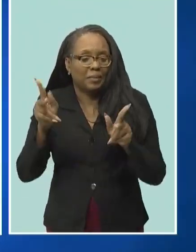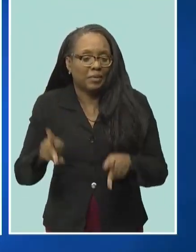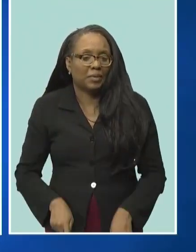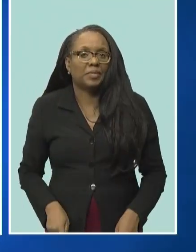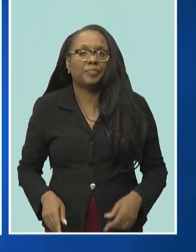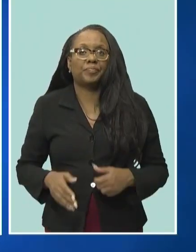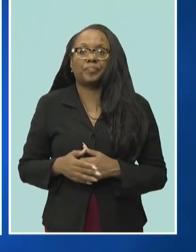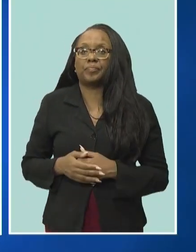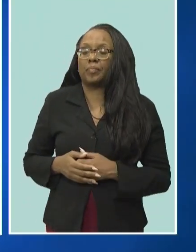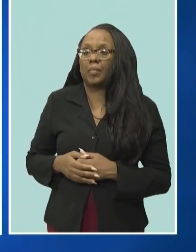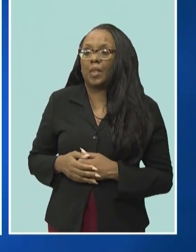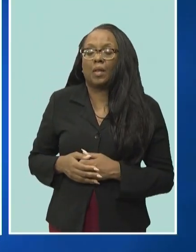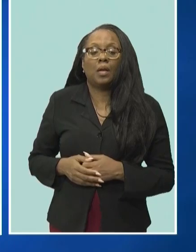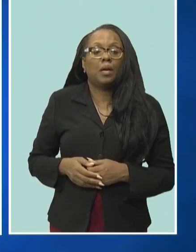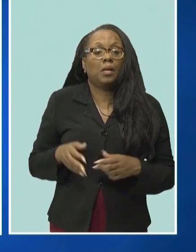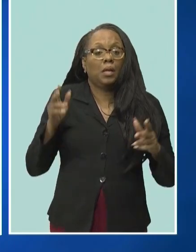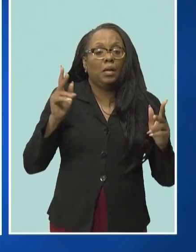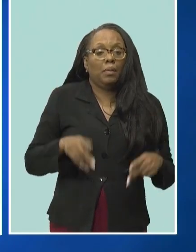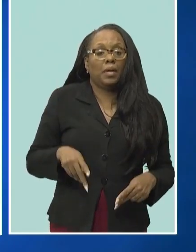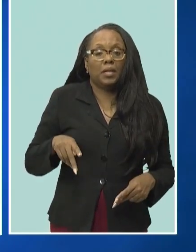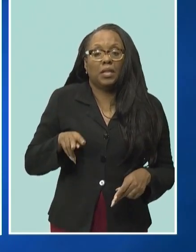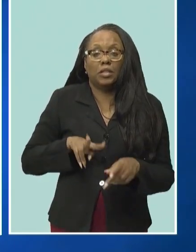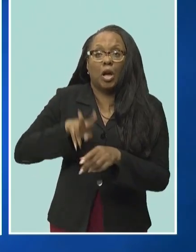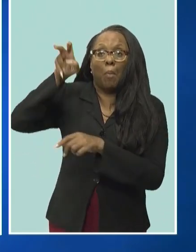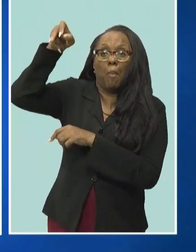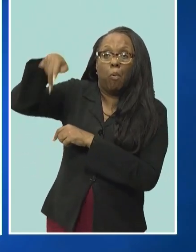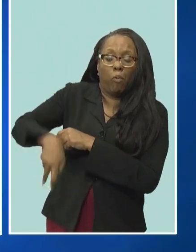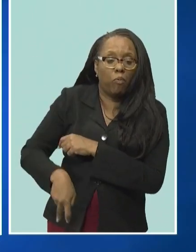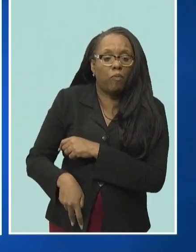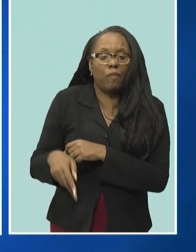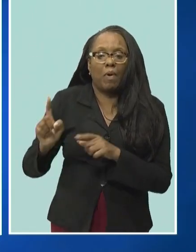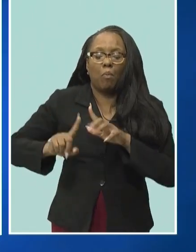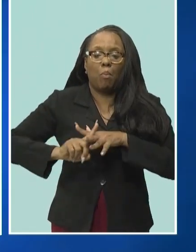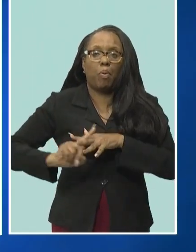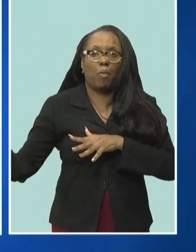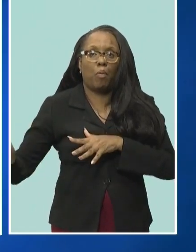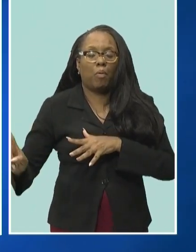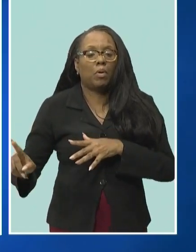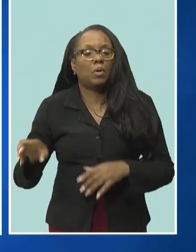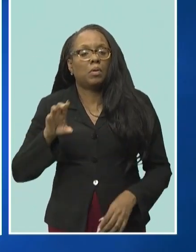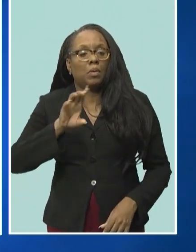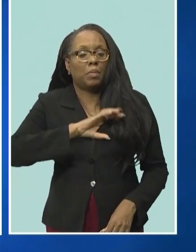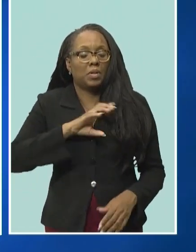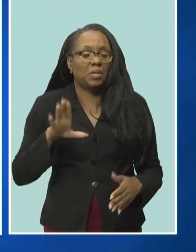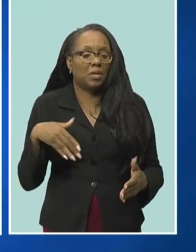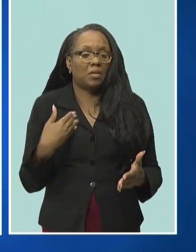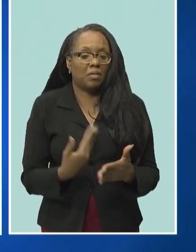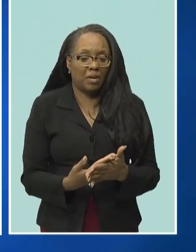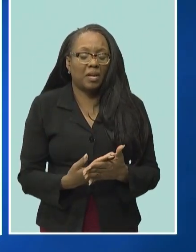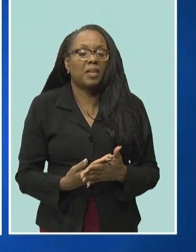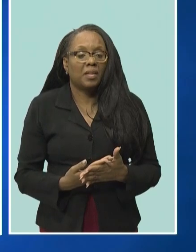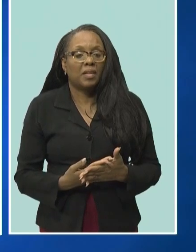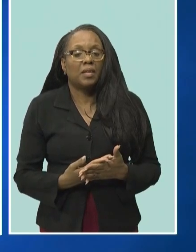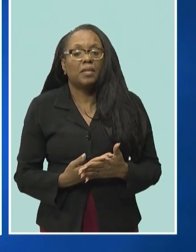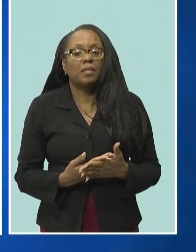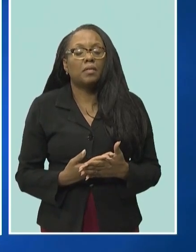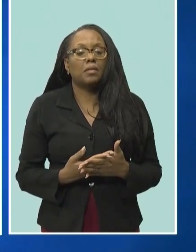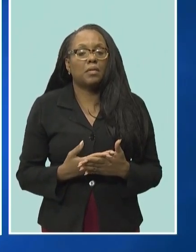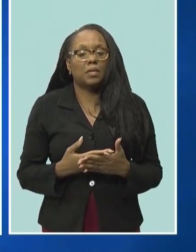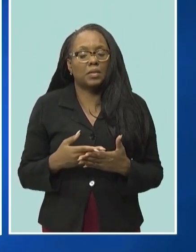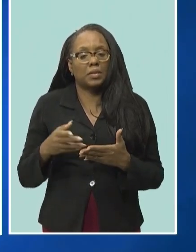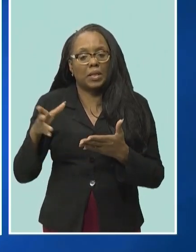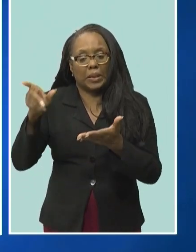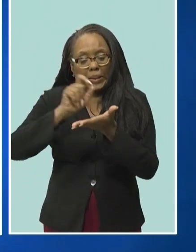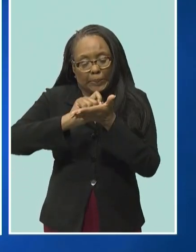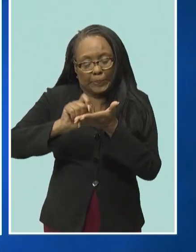The individual later jumped the school fence and left the compound, but the police arrived at the school to take a statement on the incident.